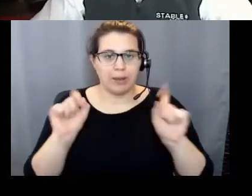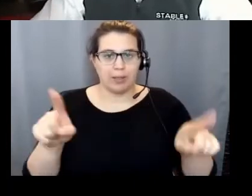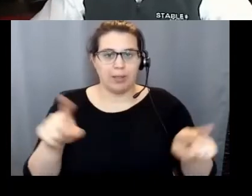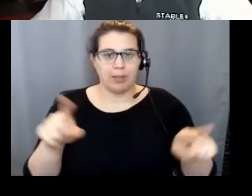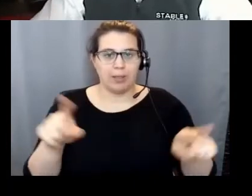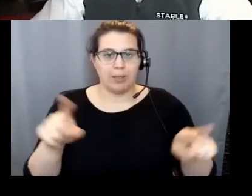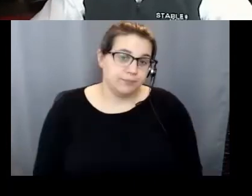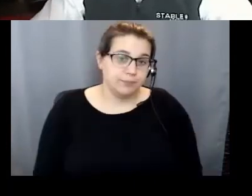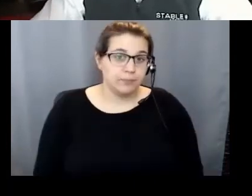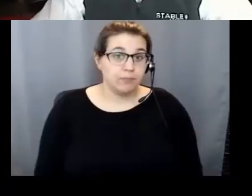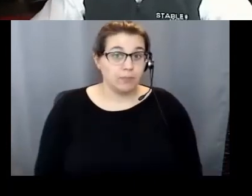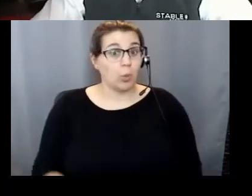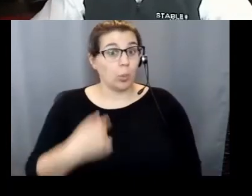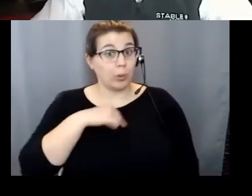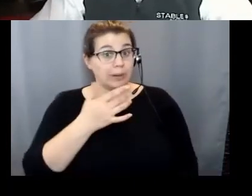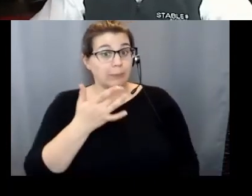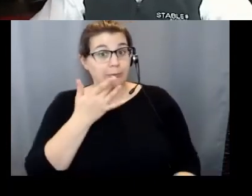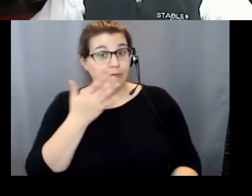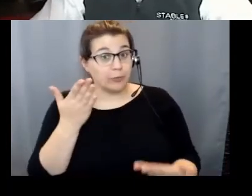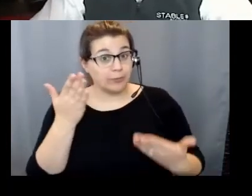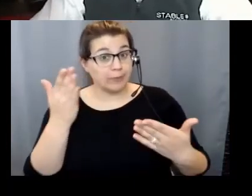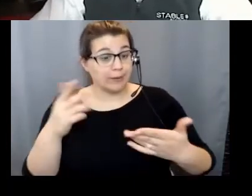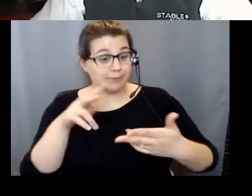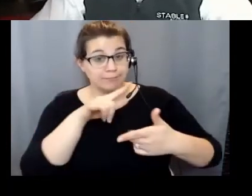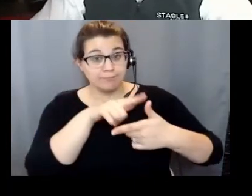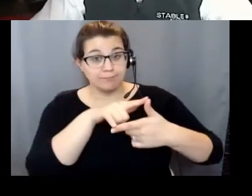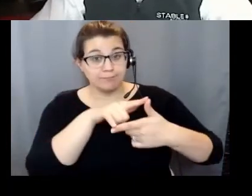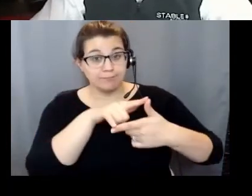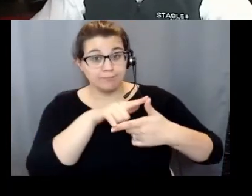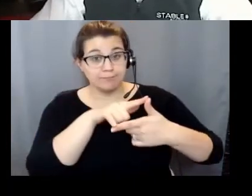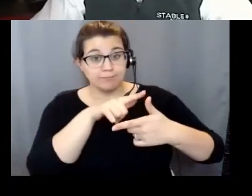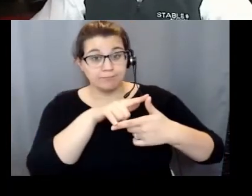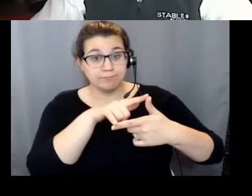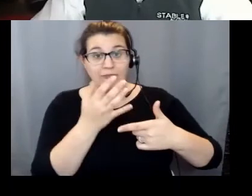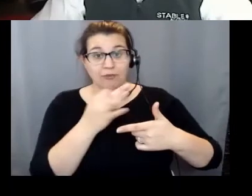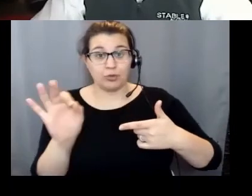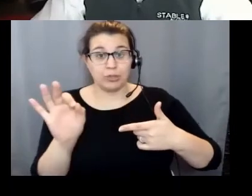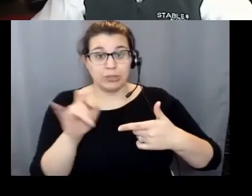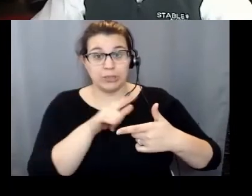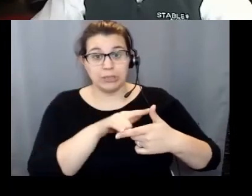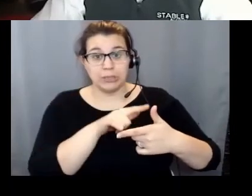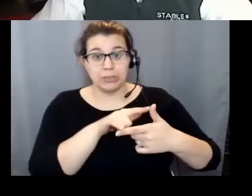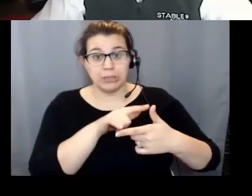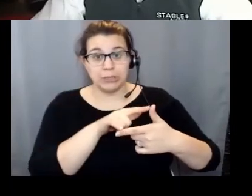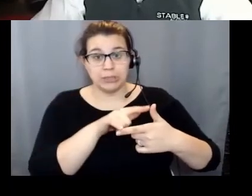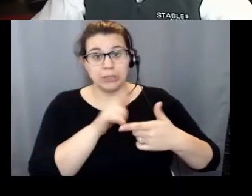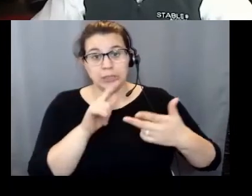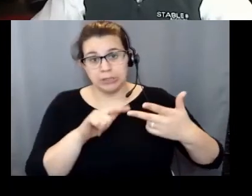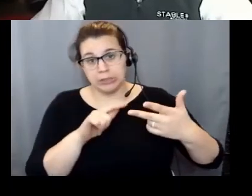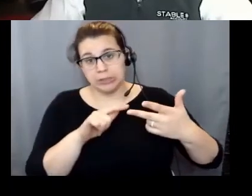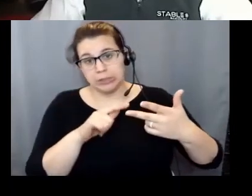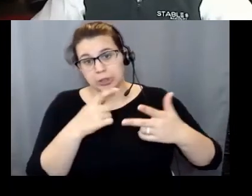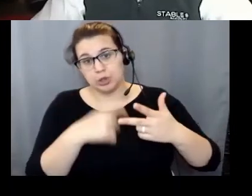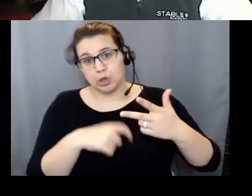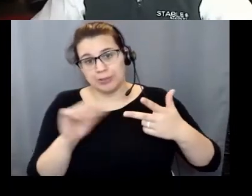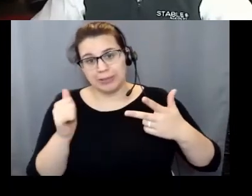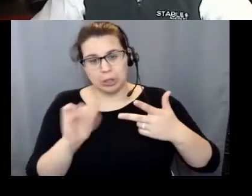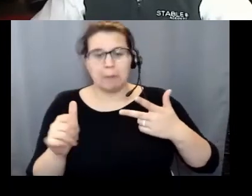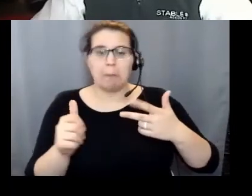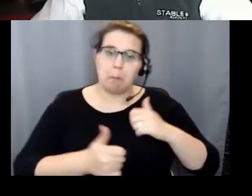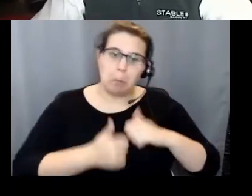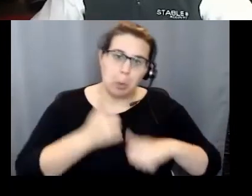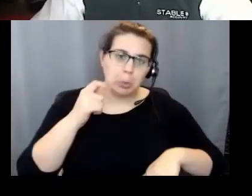recommend, one of the first 2 options. There's no cost to those, and they're by and large the options that people